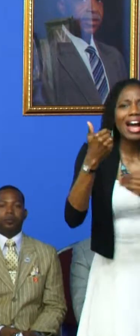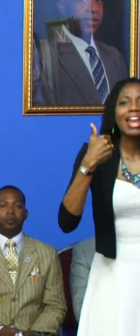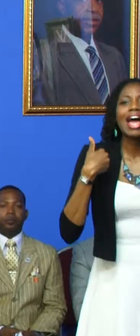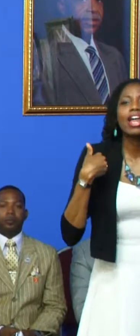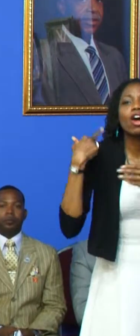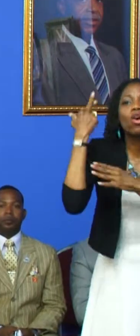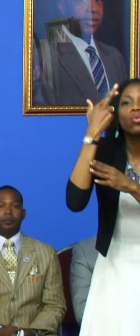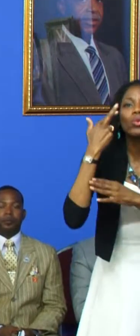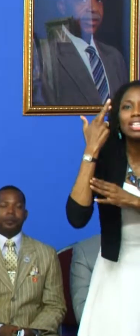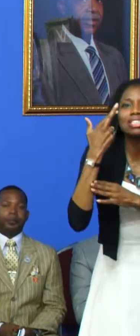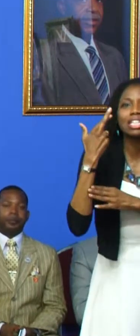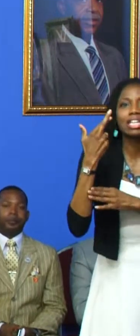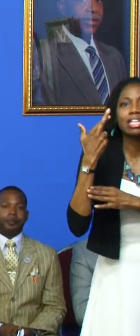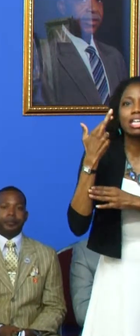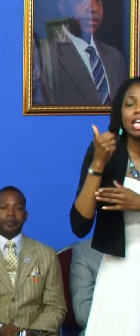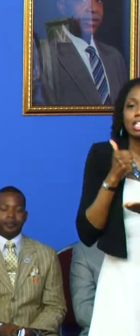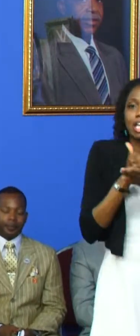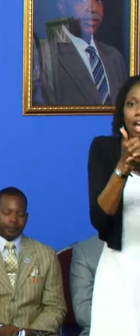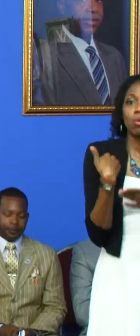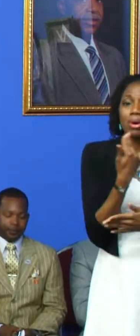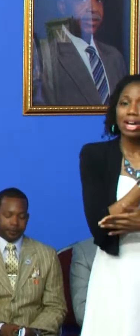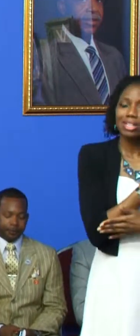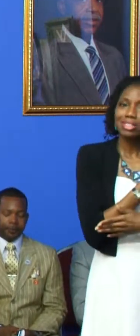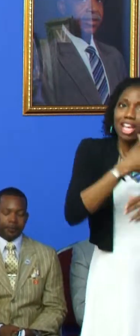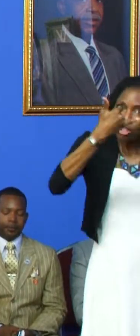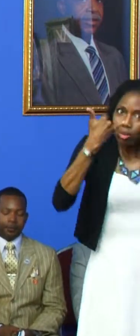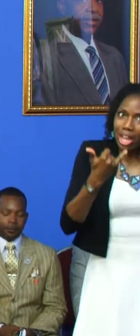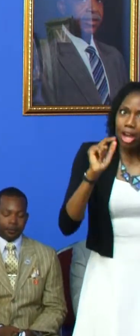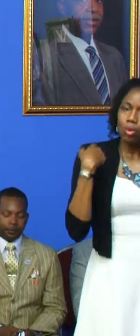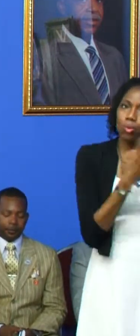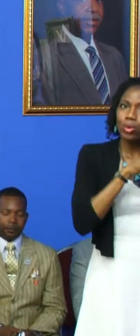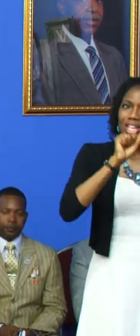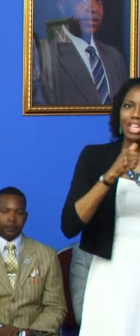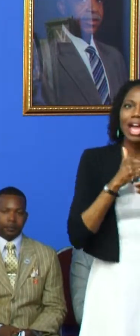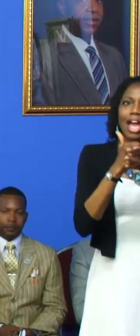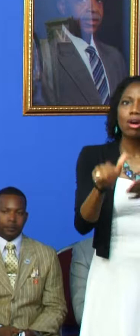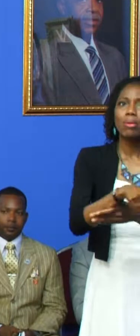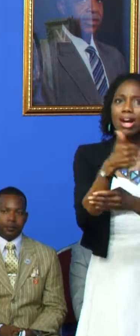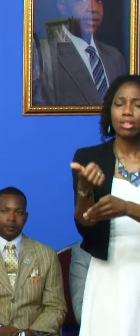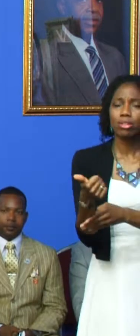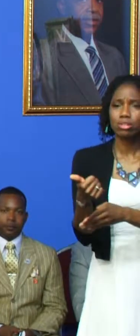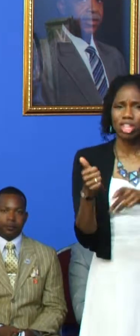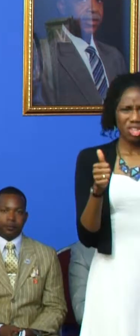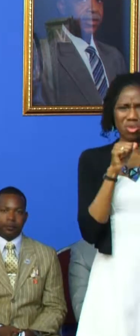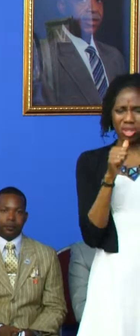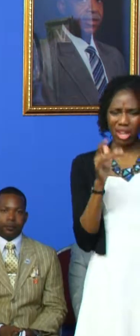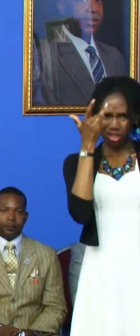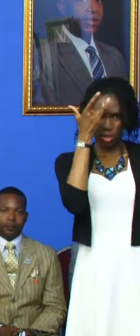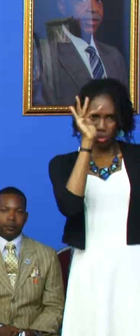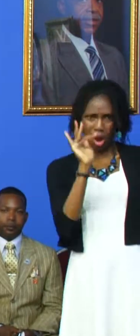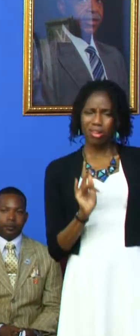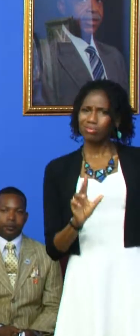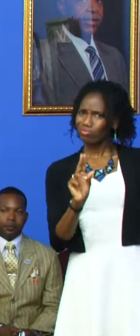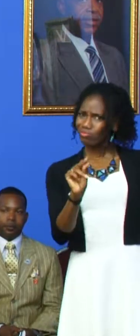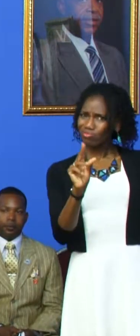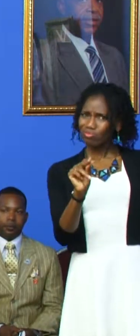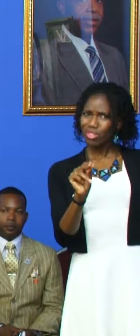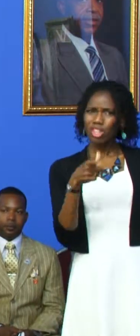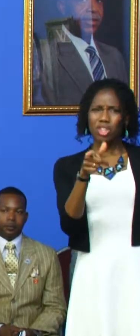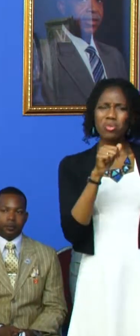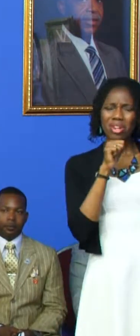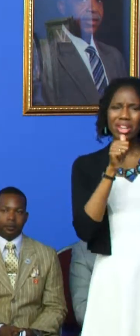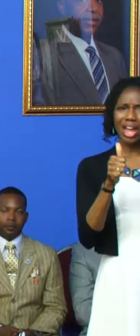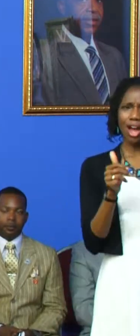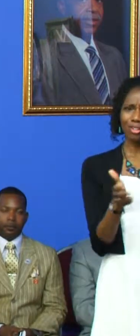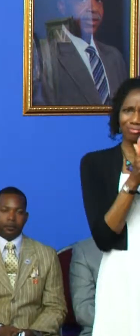us so we could deliver others? You wasn't that smart. You wasn't that